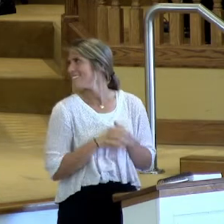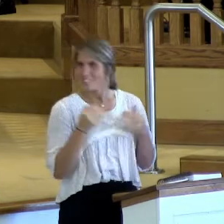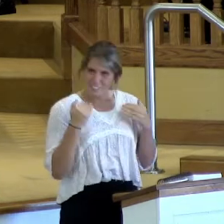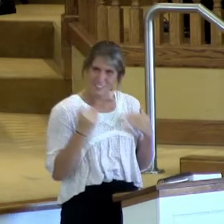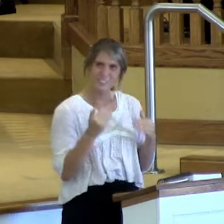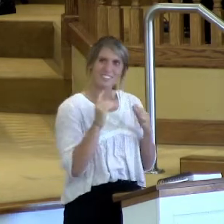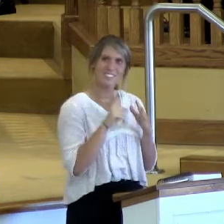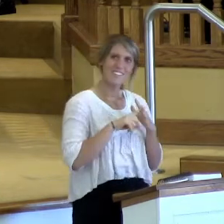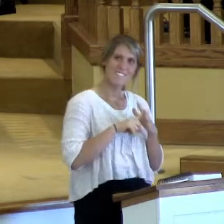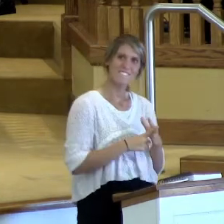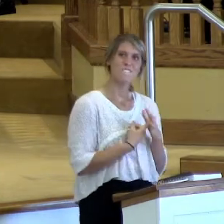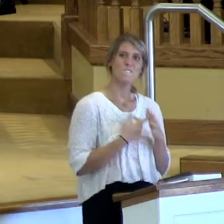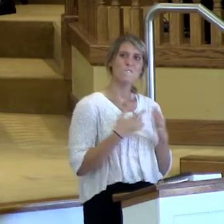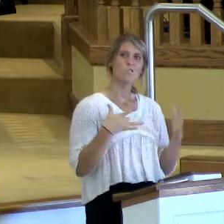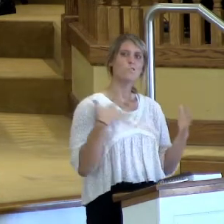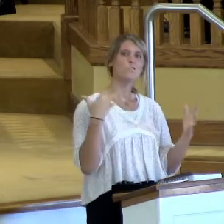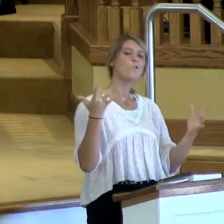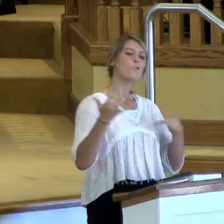Okay, we'll go ahead and start.